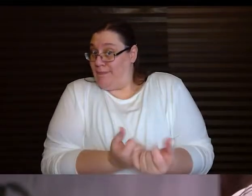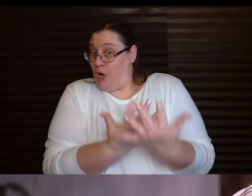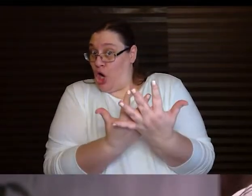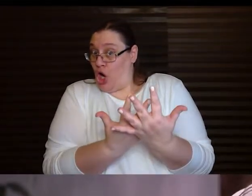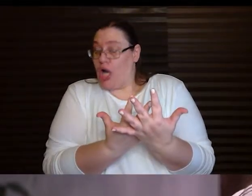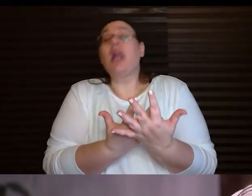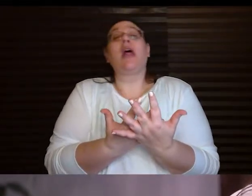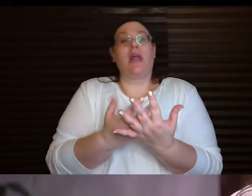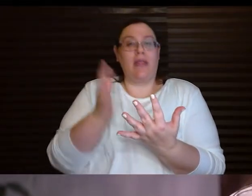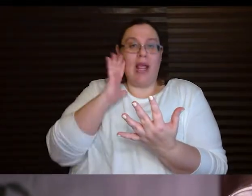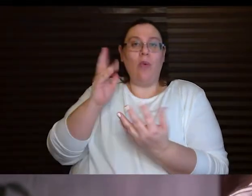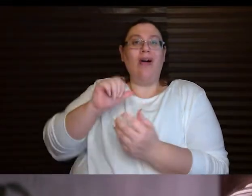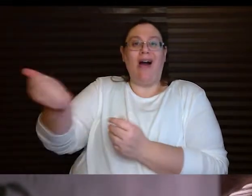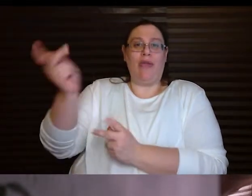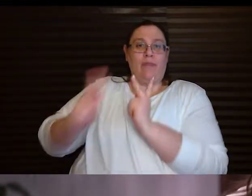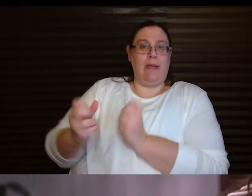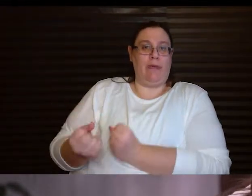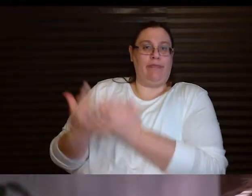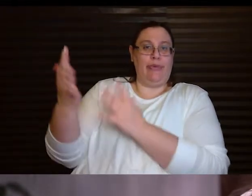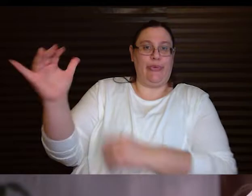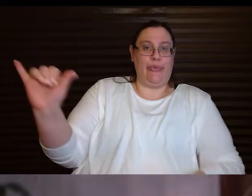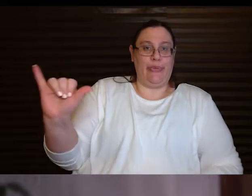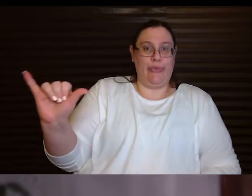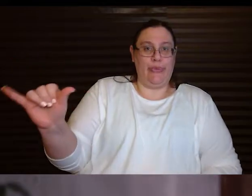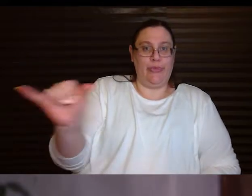burn people."